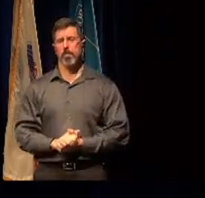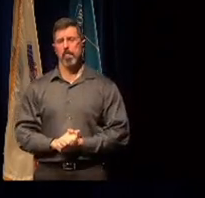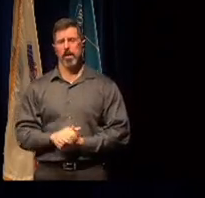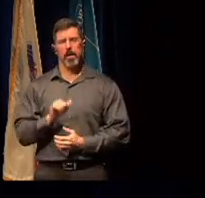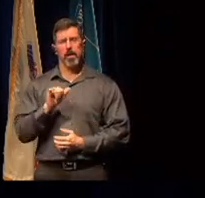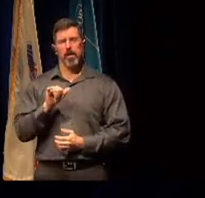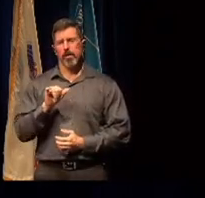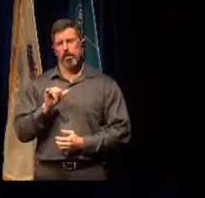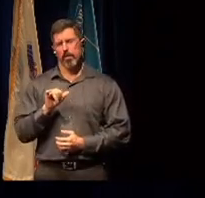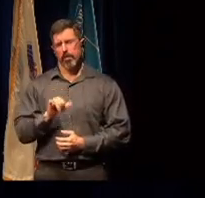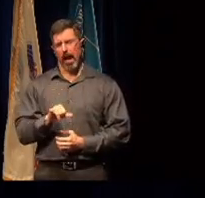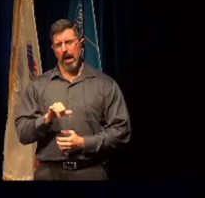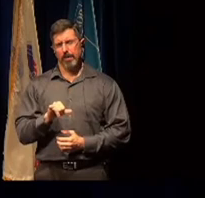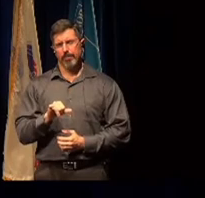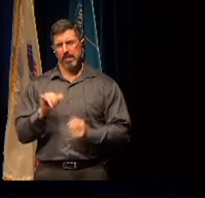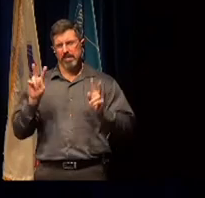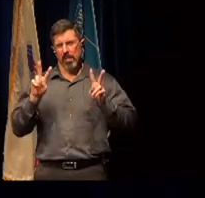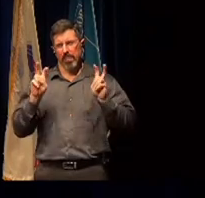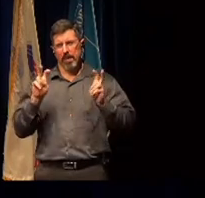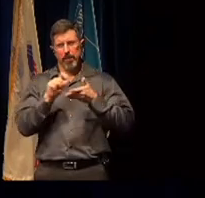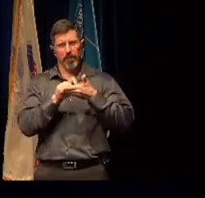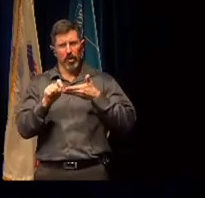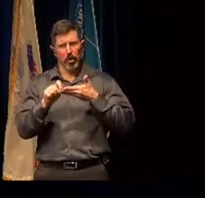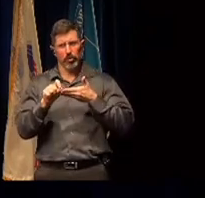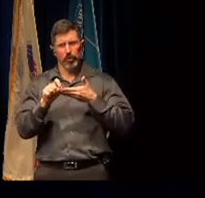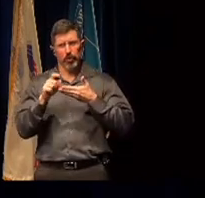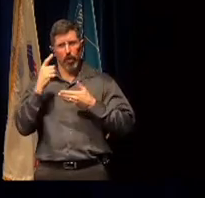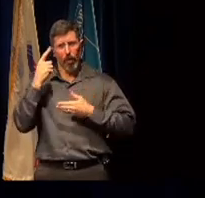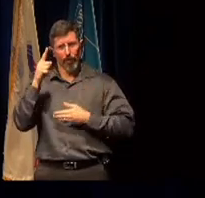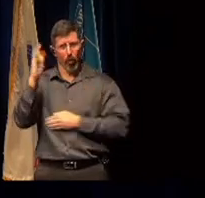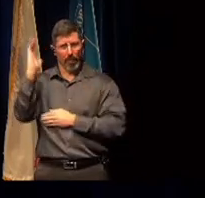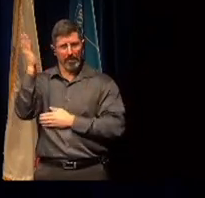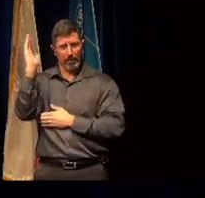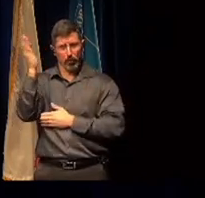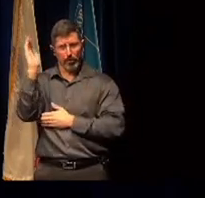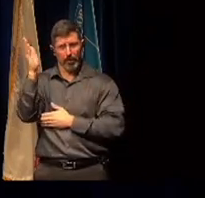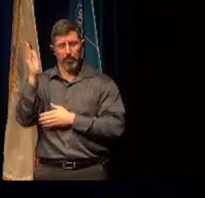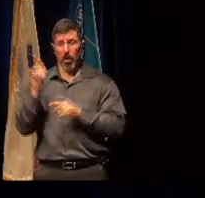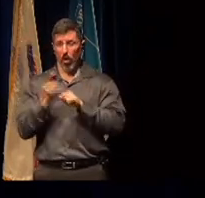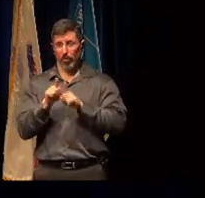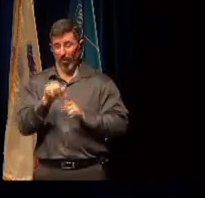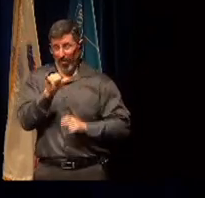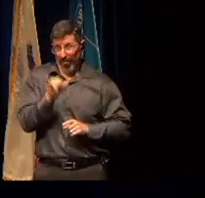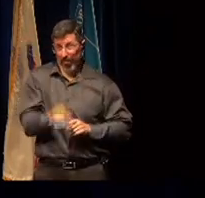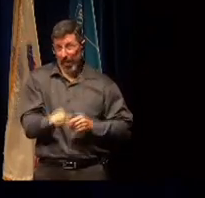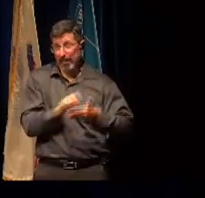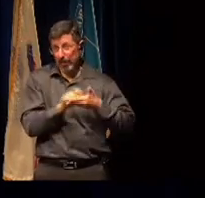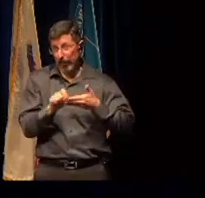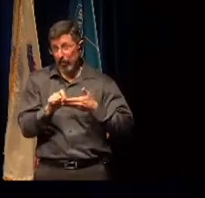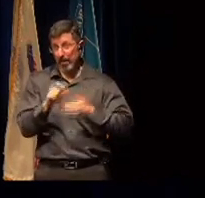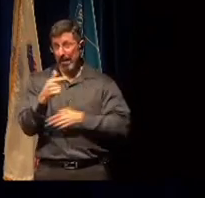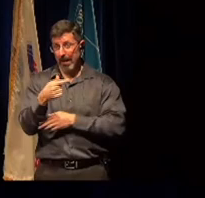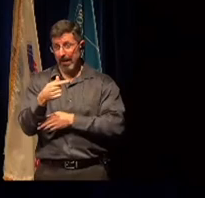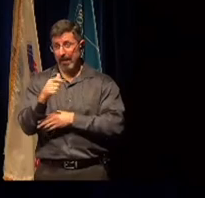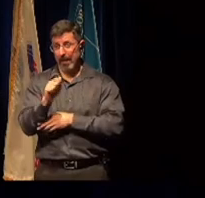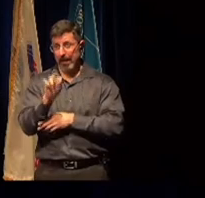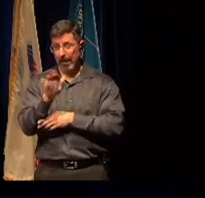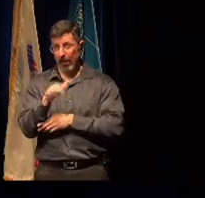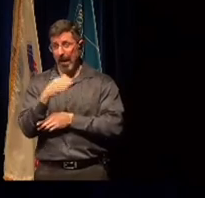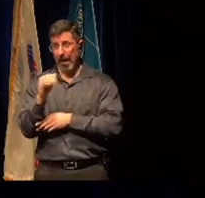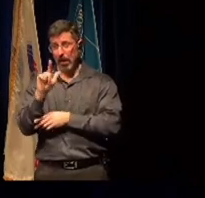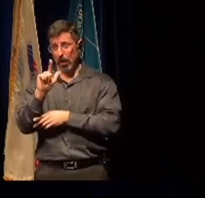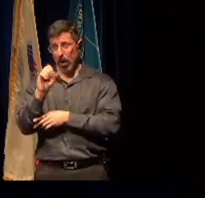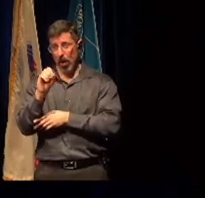this eulogy to Gary Beikirch, but more importantly, it was the verse Gary and Lolly selected to be their theme